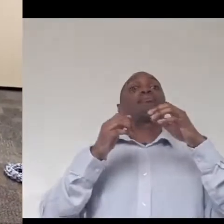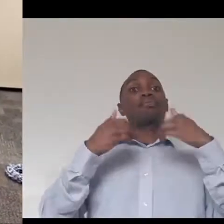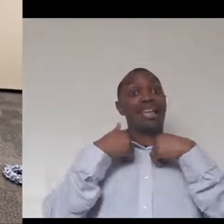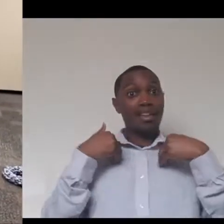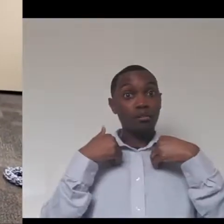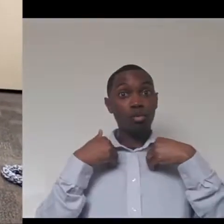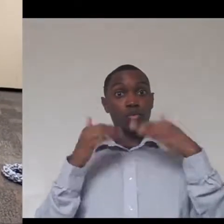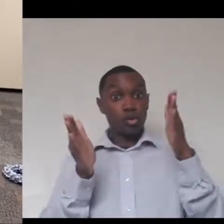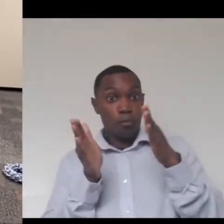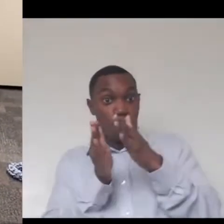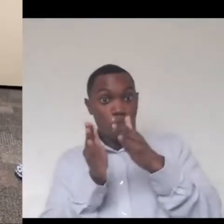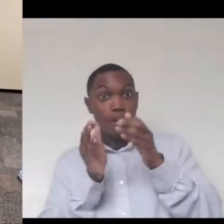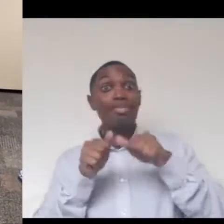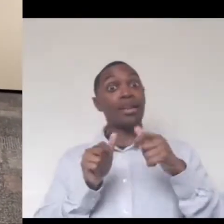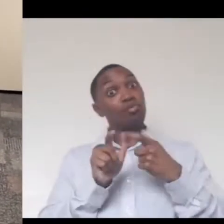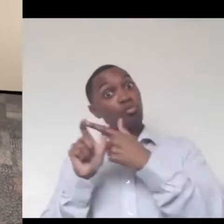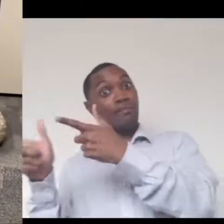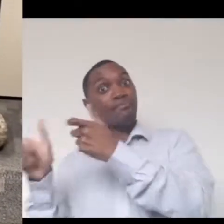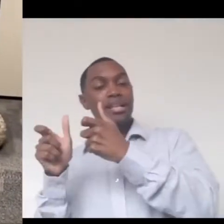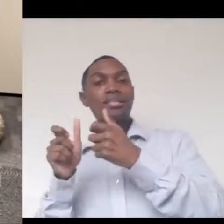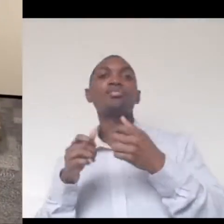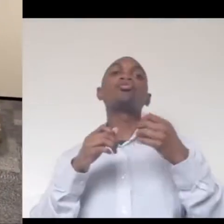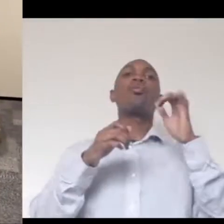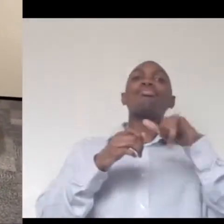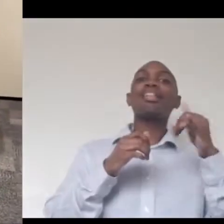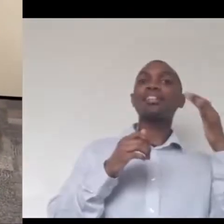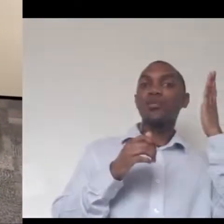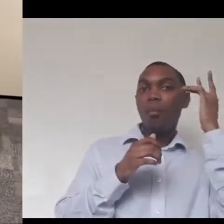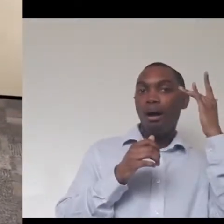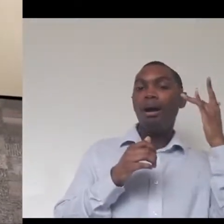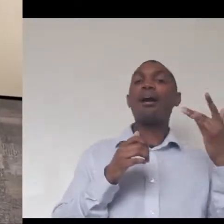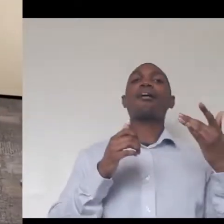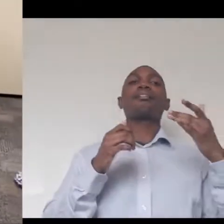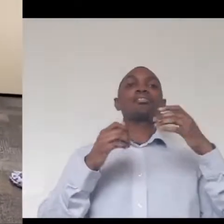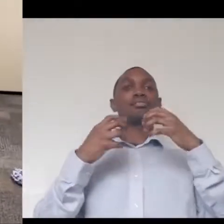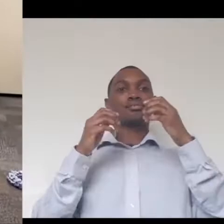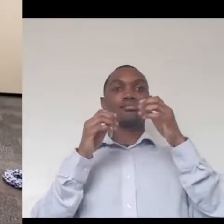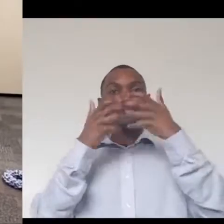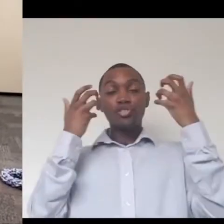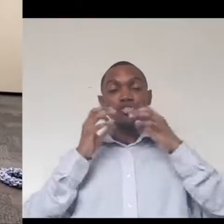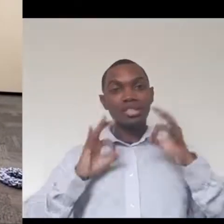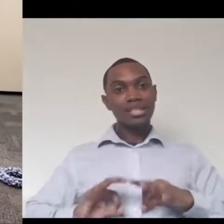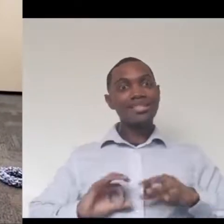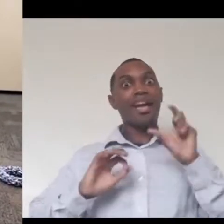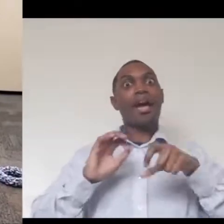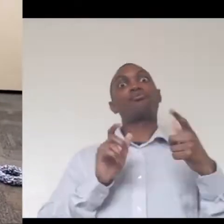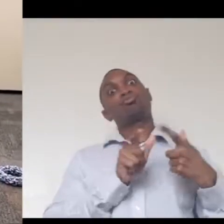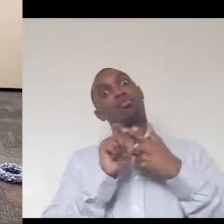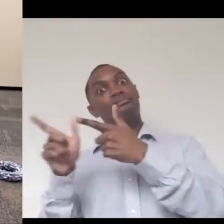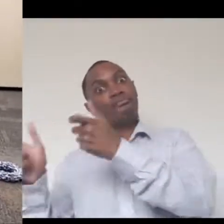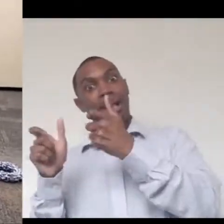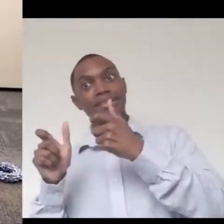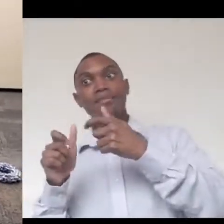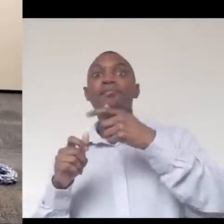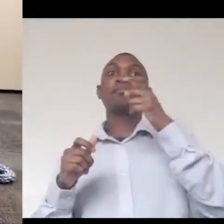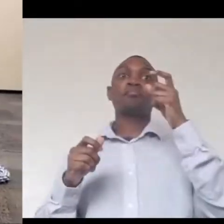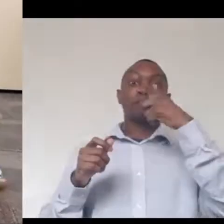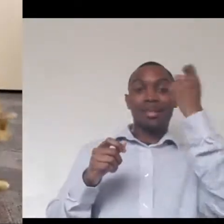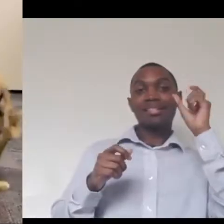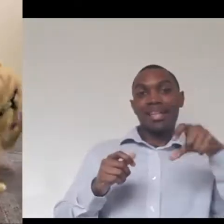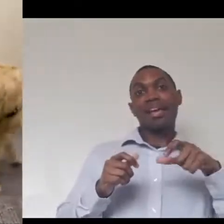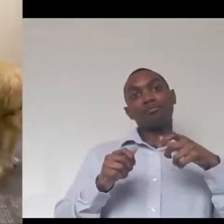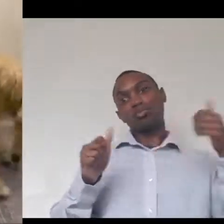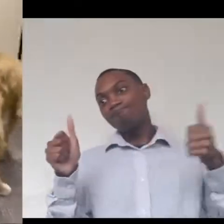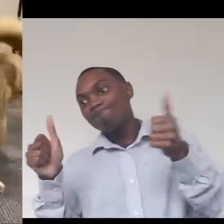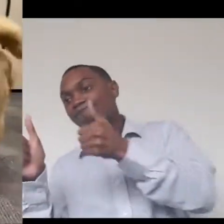fast, is because their food is fast. It's not like we humans have to be particularly fast to, say, catch a